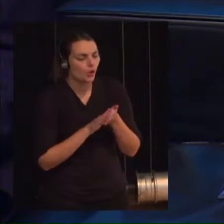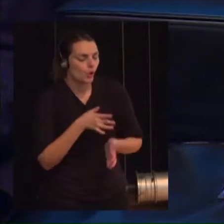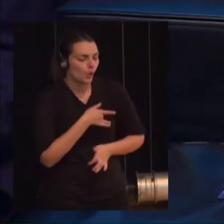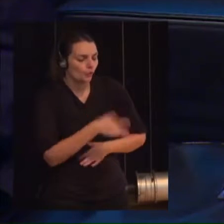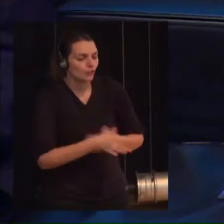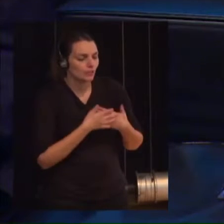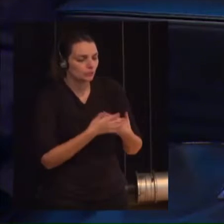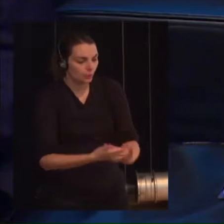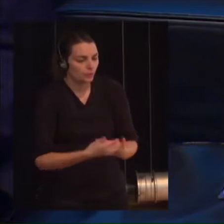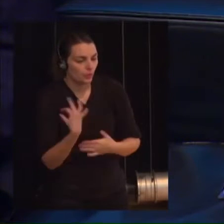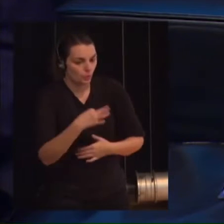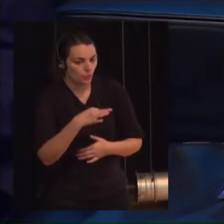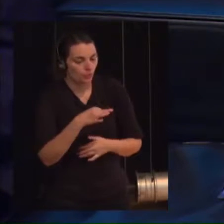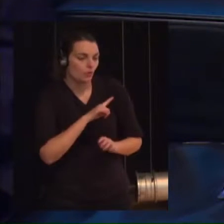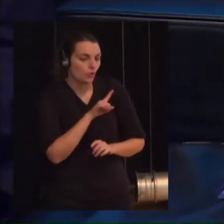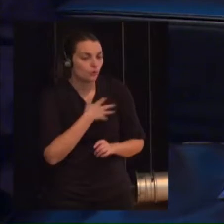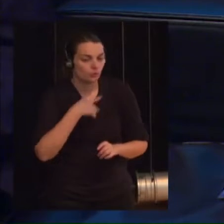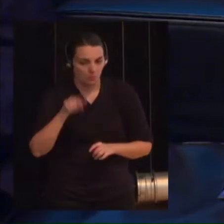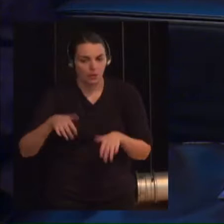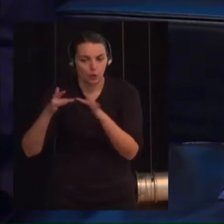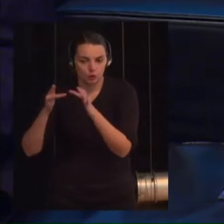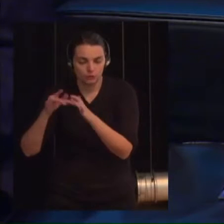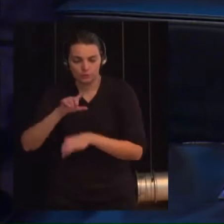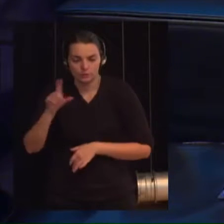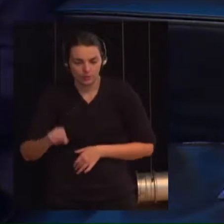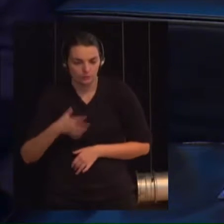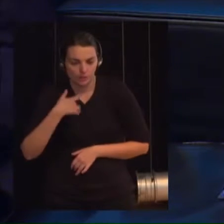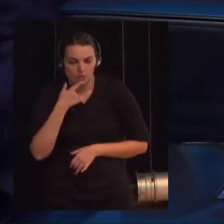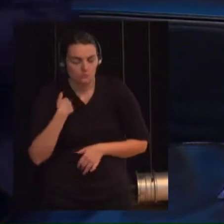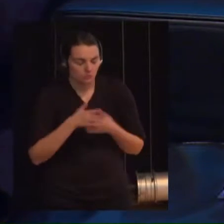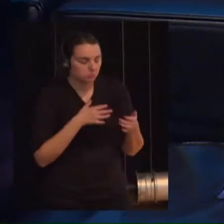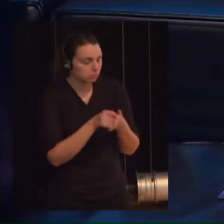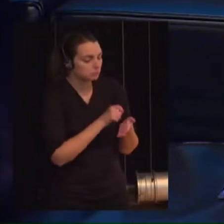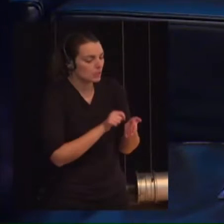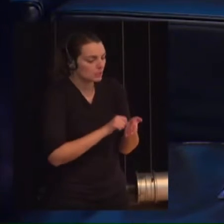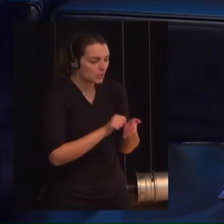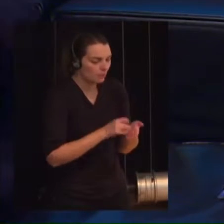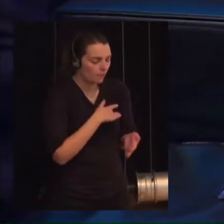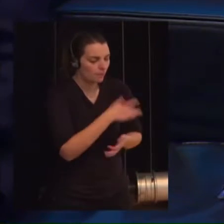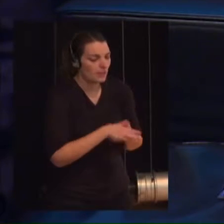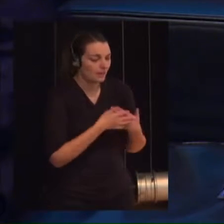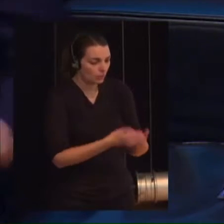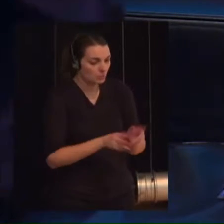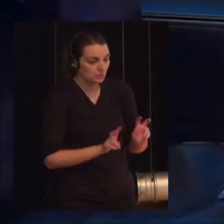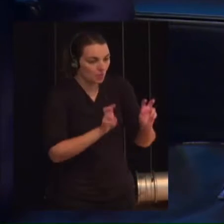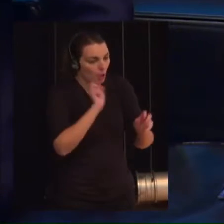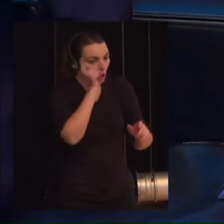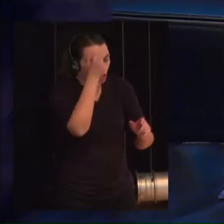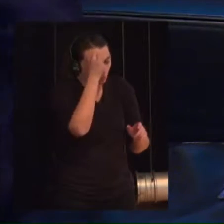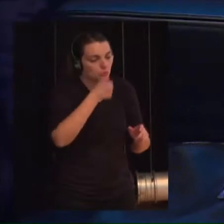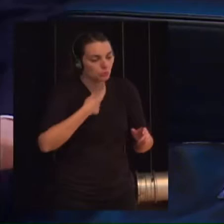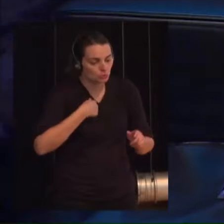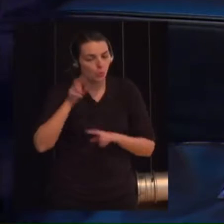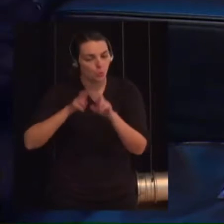lot. So when I cover philanthropy, I'm really looking at, developments in philanthropy. I think, as you said, it's